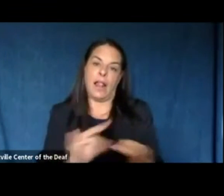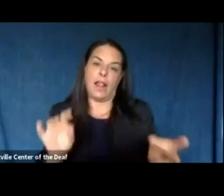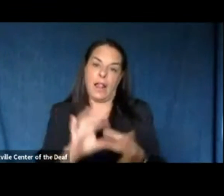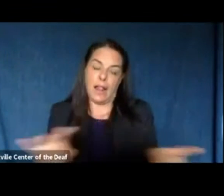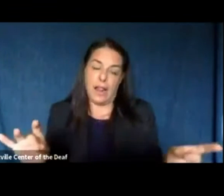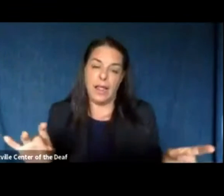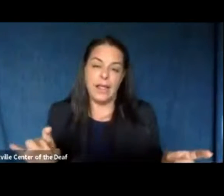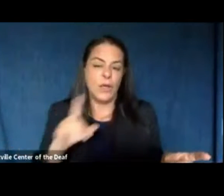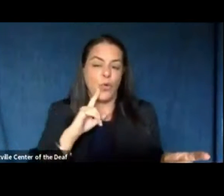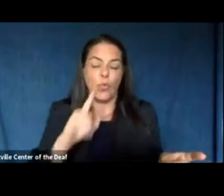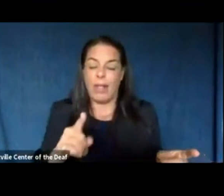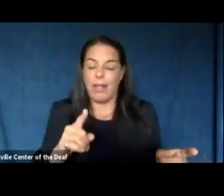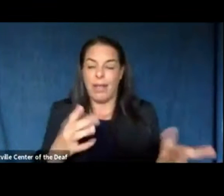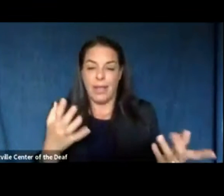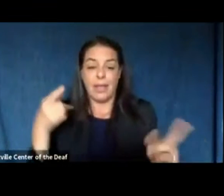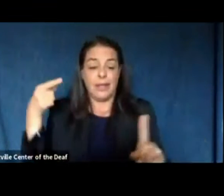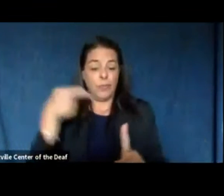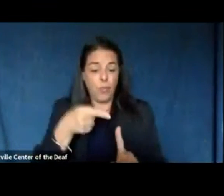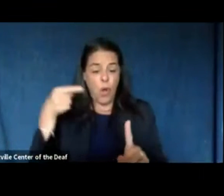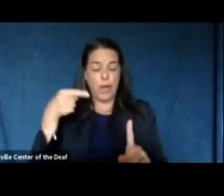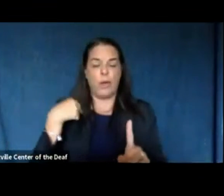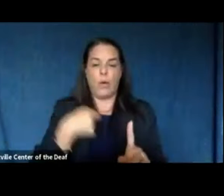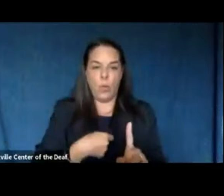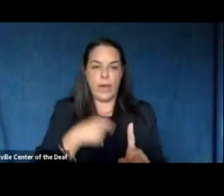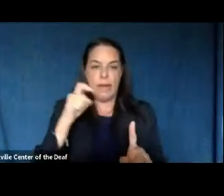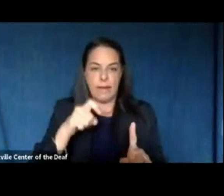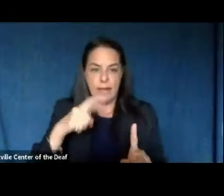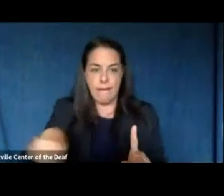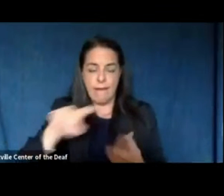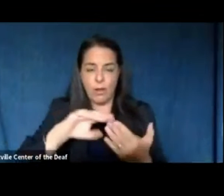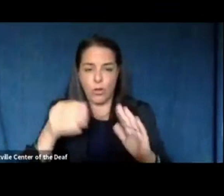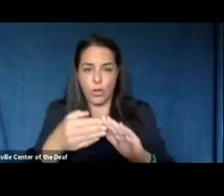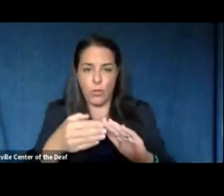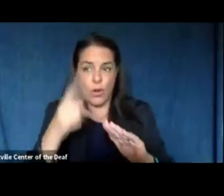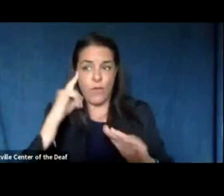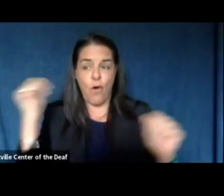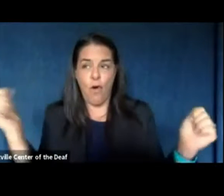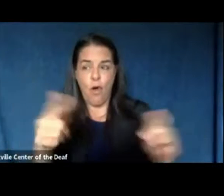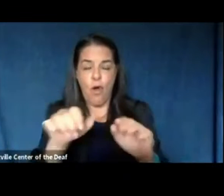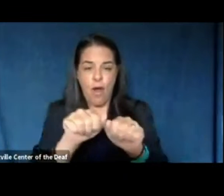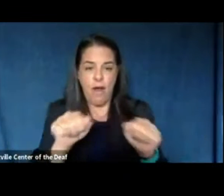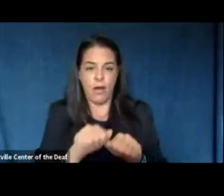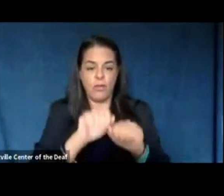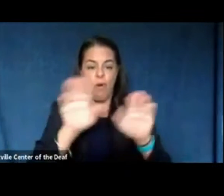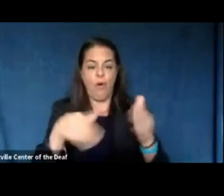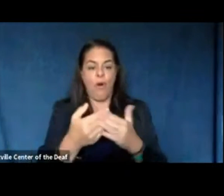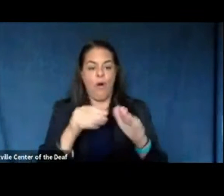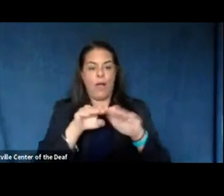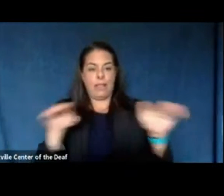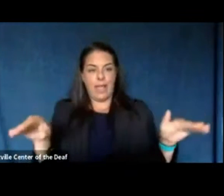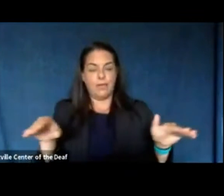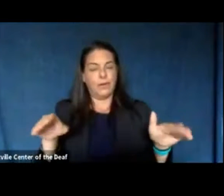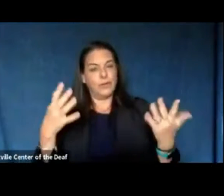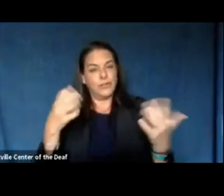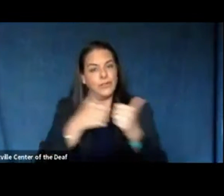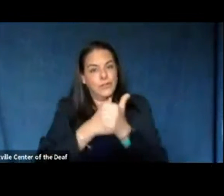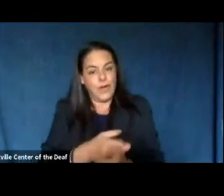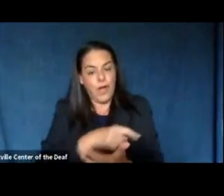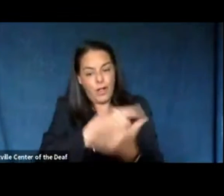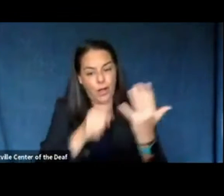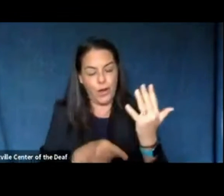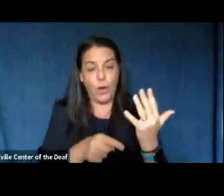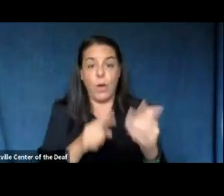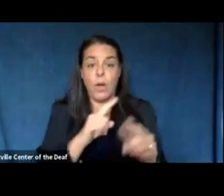really coming down to we need the buy-in of the community in all areas and all levels. But given the rate of increase that we're